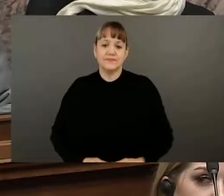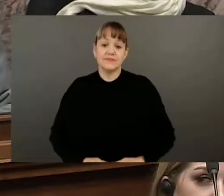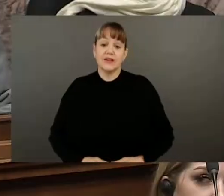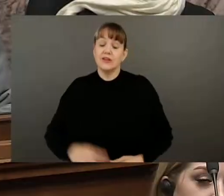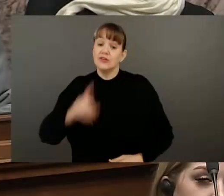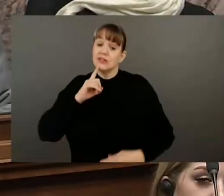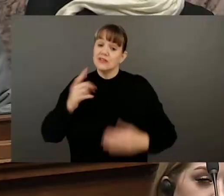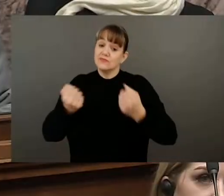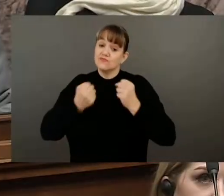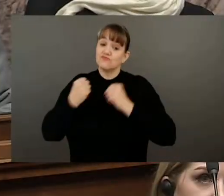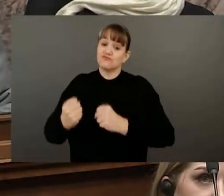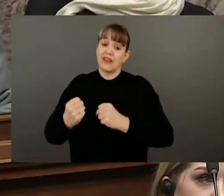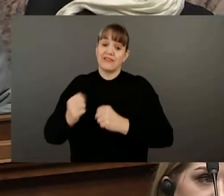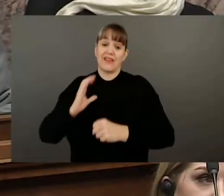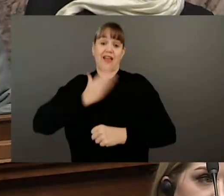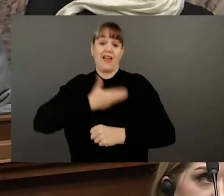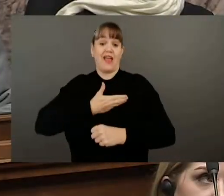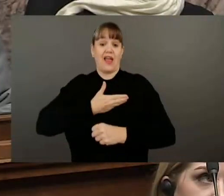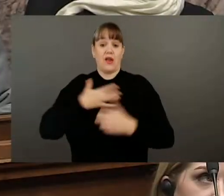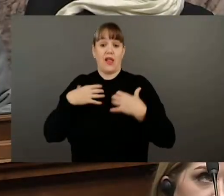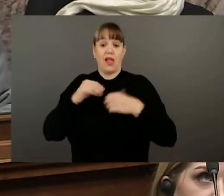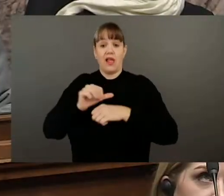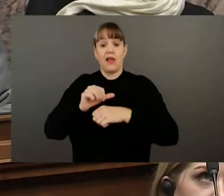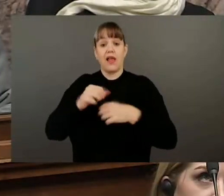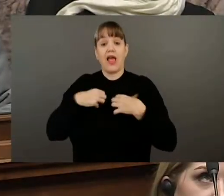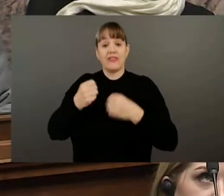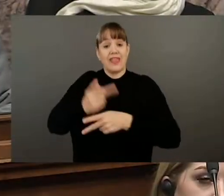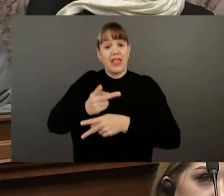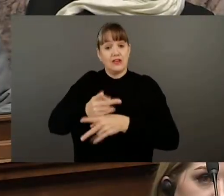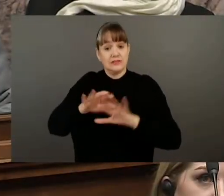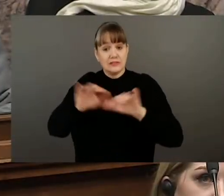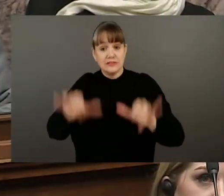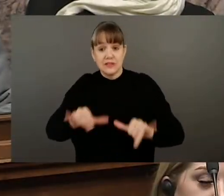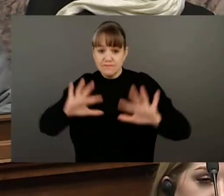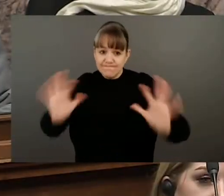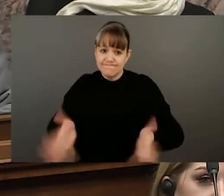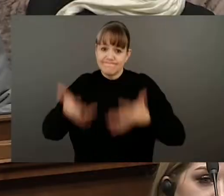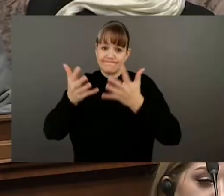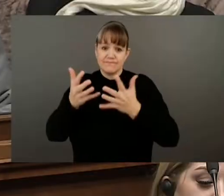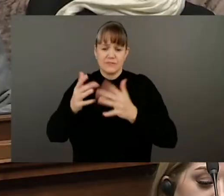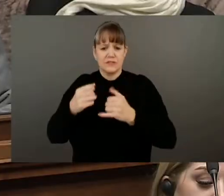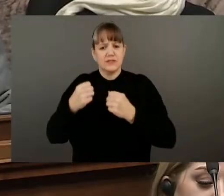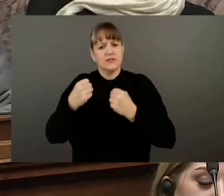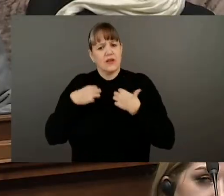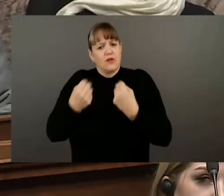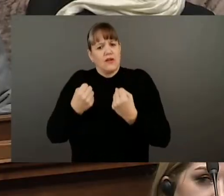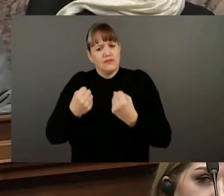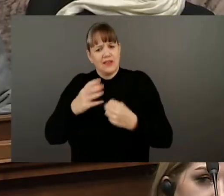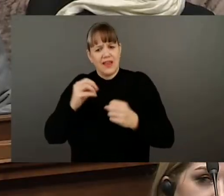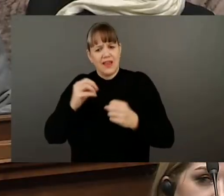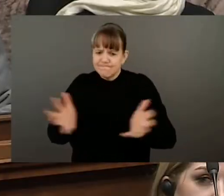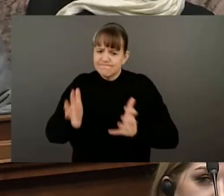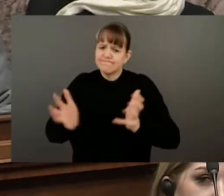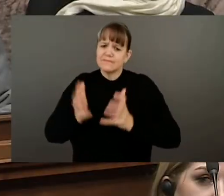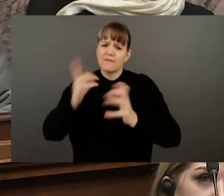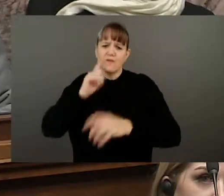and promote preventive wellness for people from all walks of life. The TCM community in our province is launching a petition